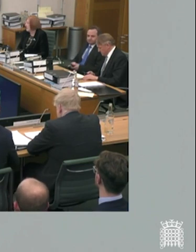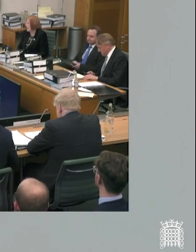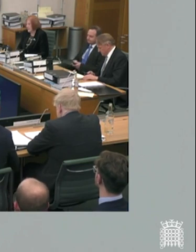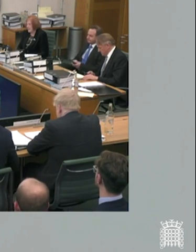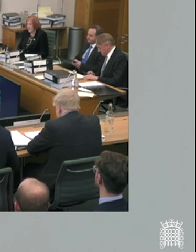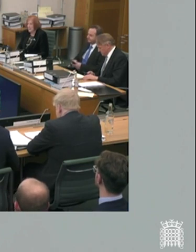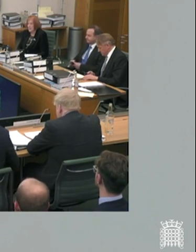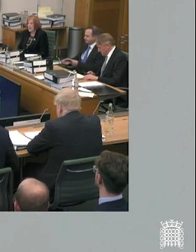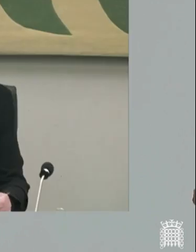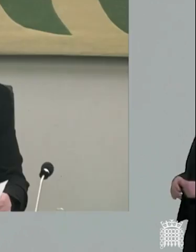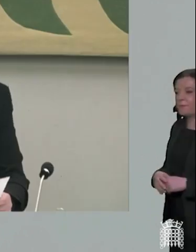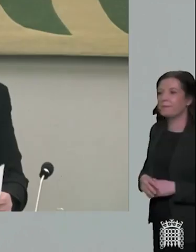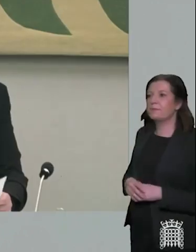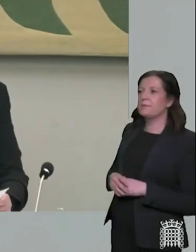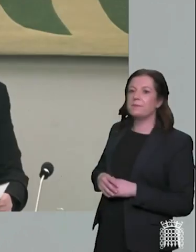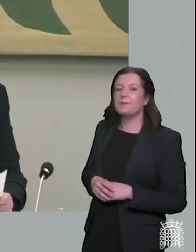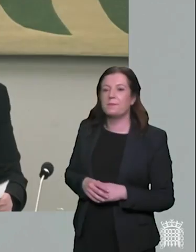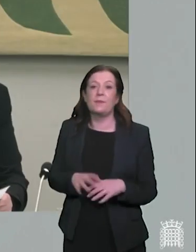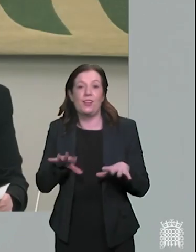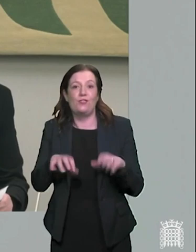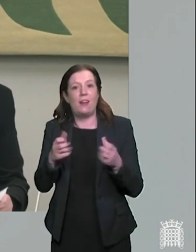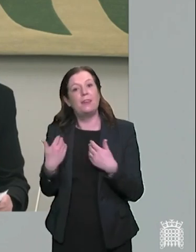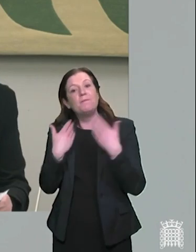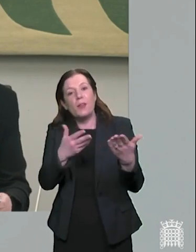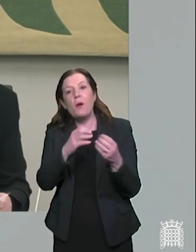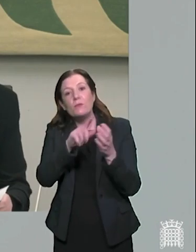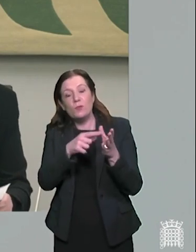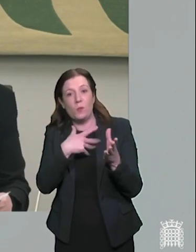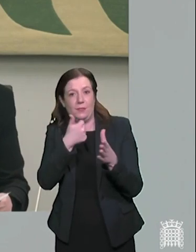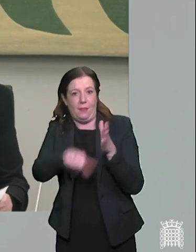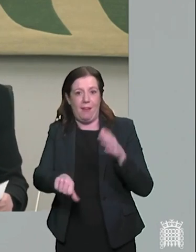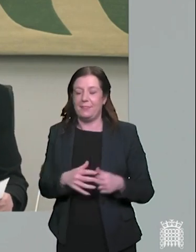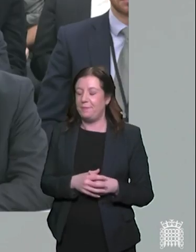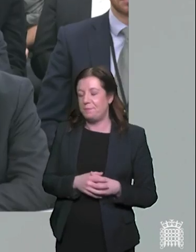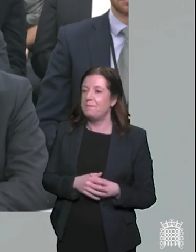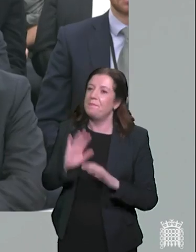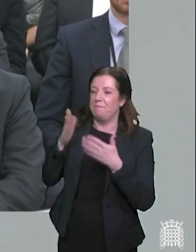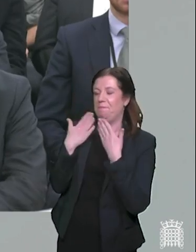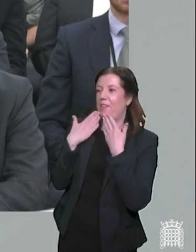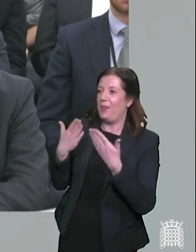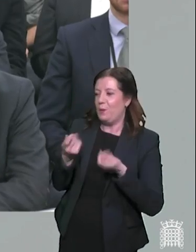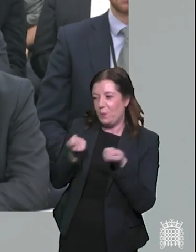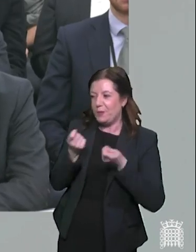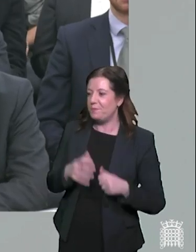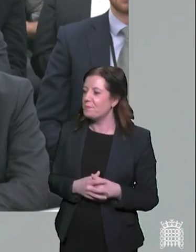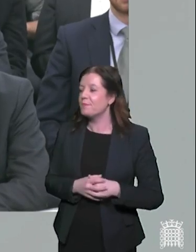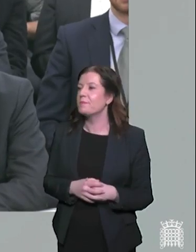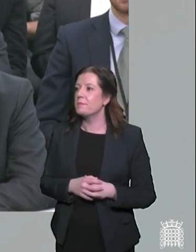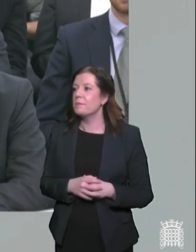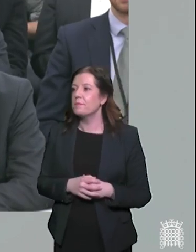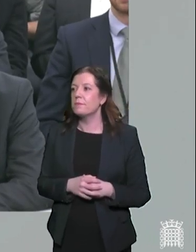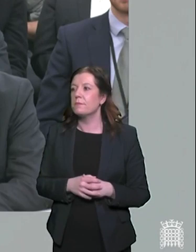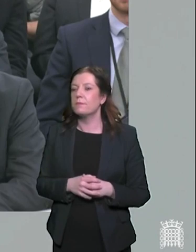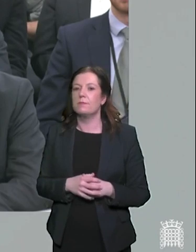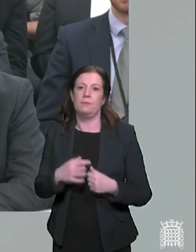Order, order. We will now resume this evidence session. Mr. Johnson, would you like to resume your opening statement? Yes, thank you very much, Chair. And the committee